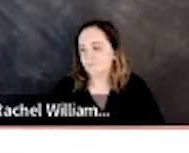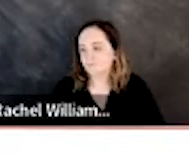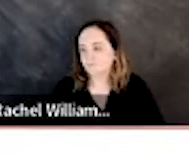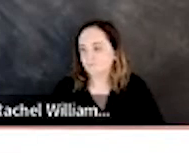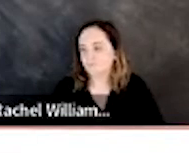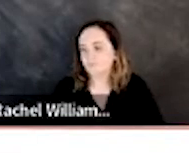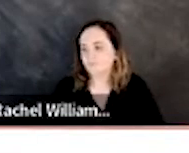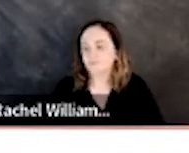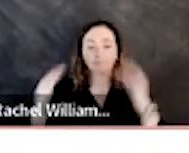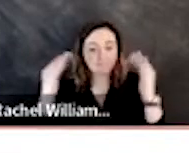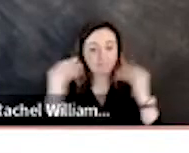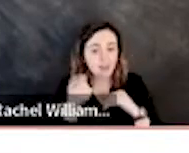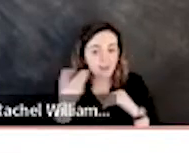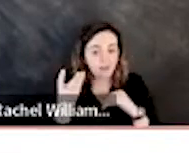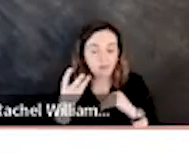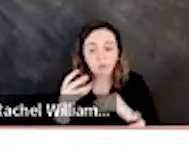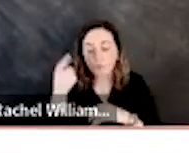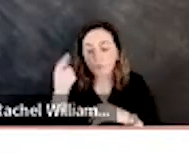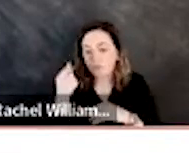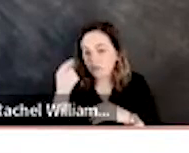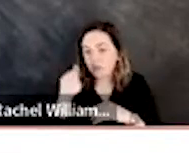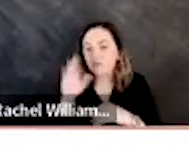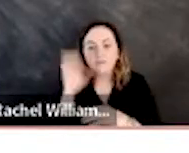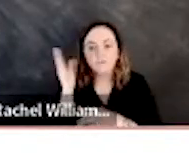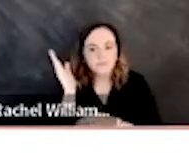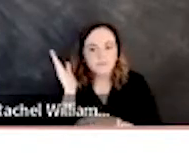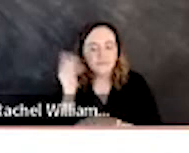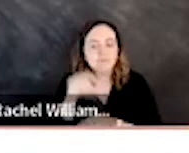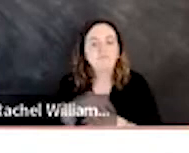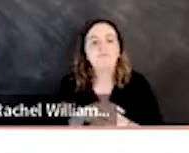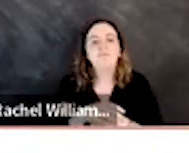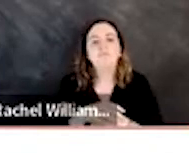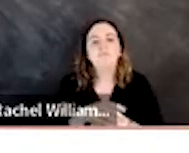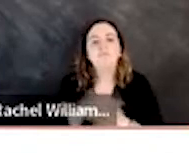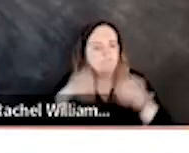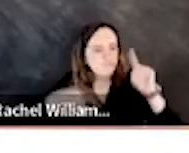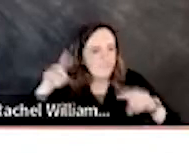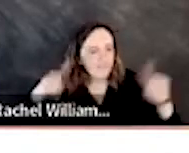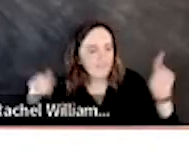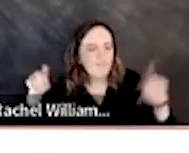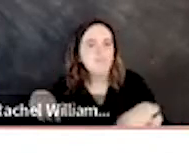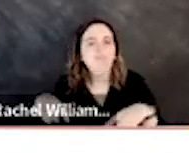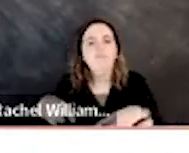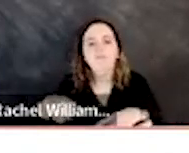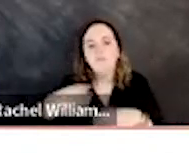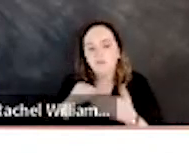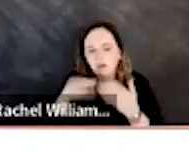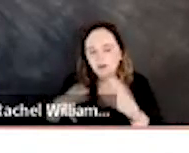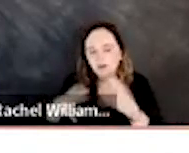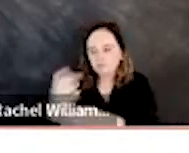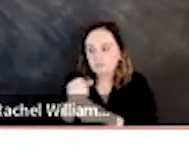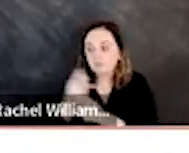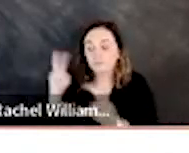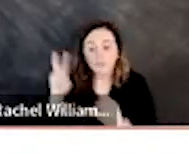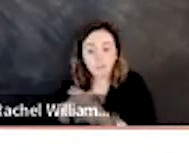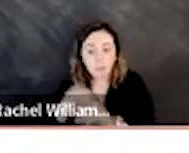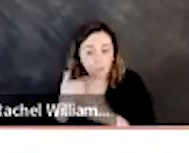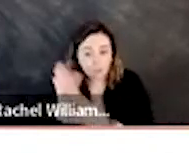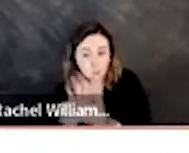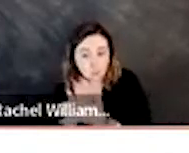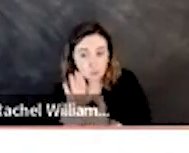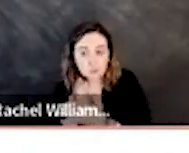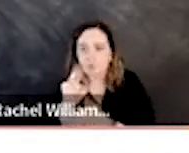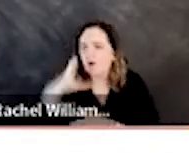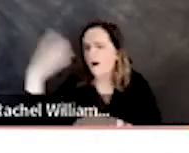The next few scholarships and awards that we'll present are various scholarships and awards that students have applied through their schools or